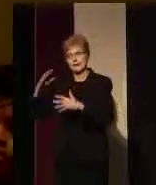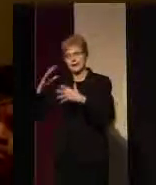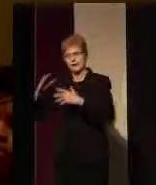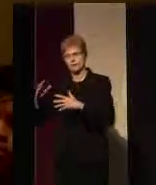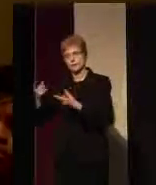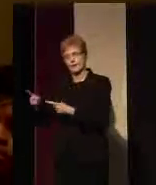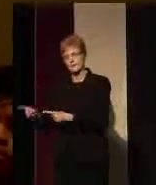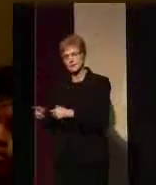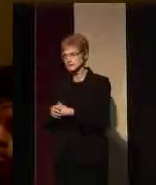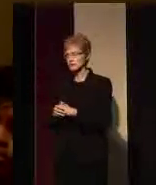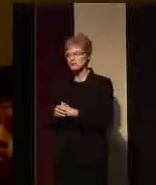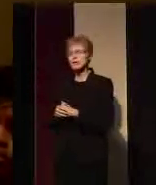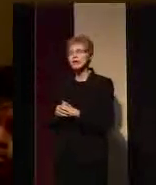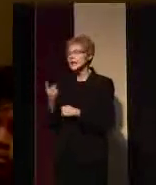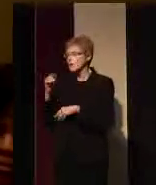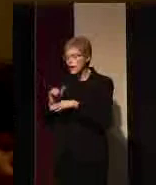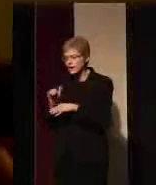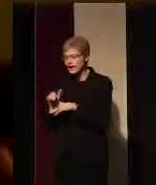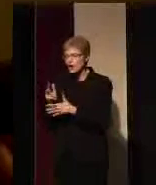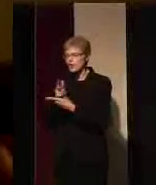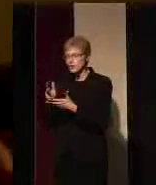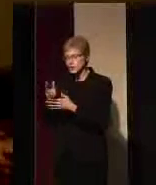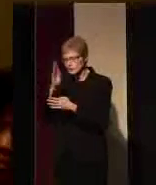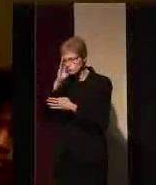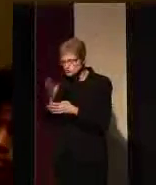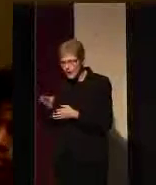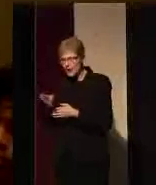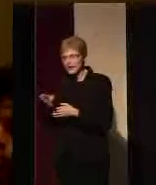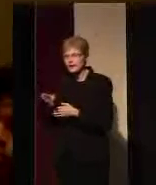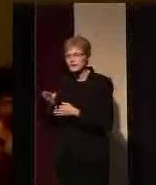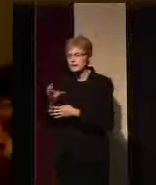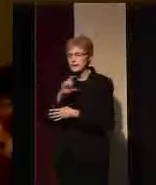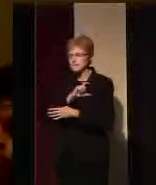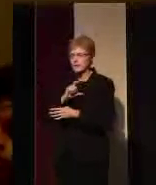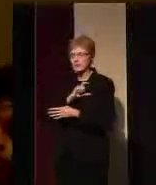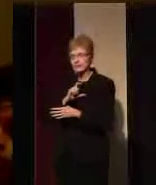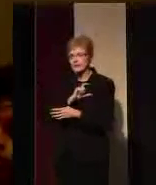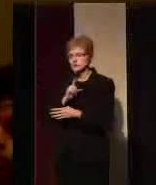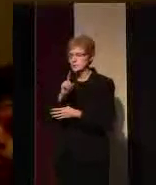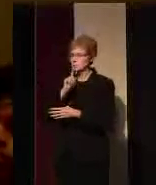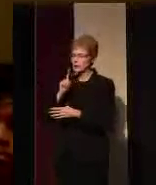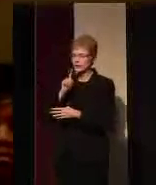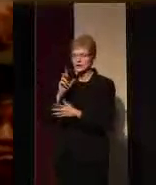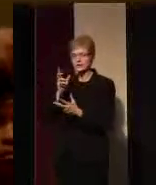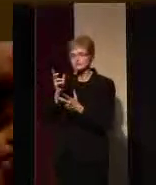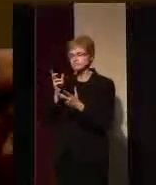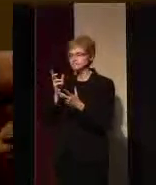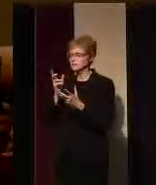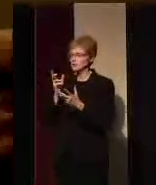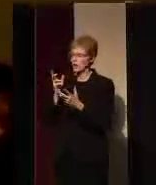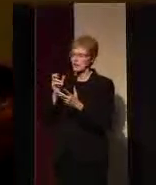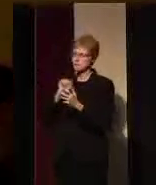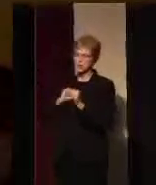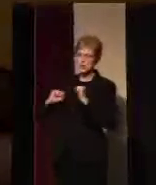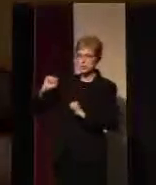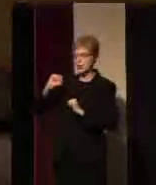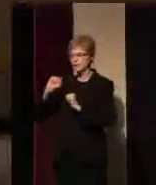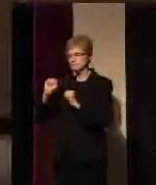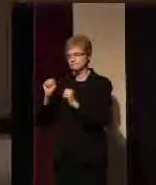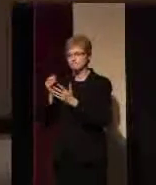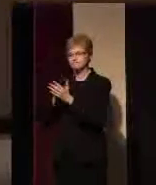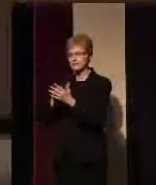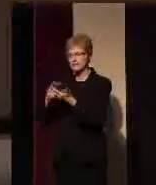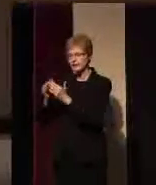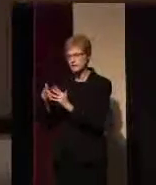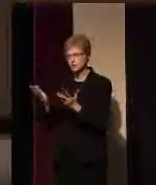about 3 consecutive weeks of police terrorizing a neighborhood. Okay. Well, again, I